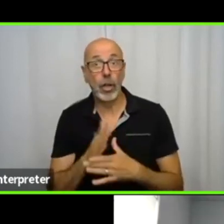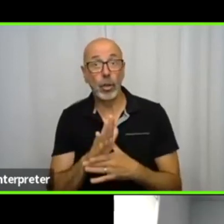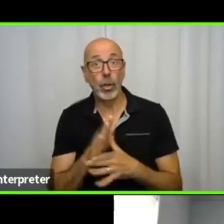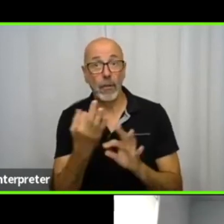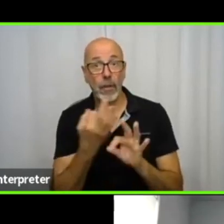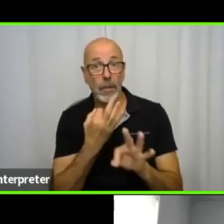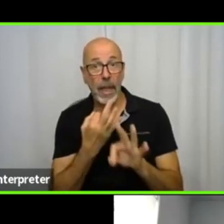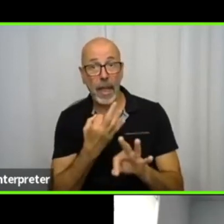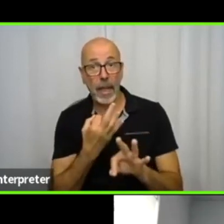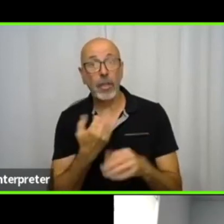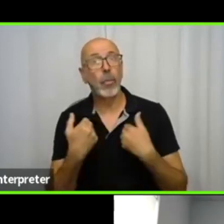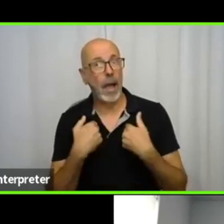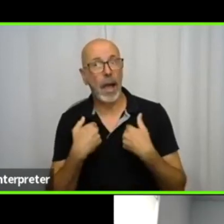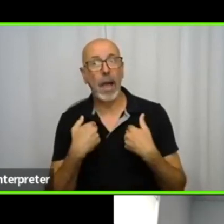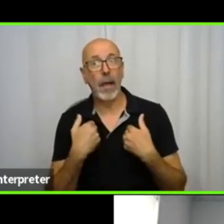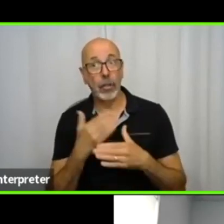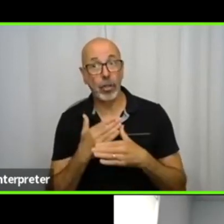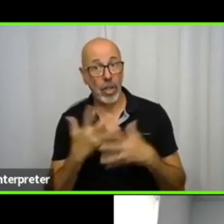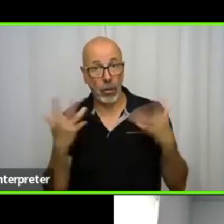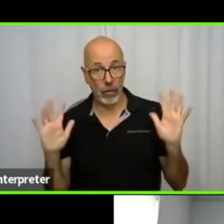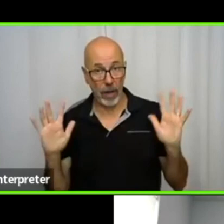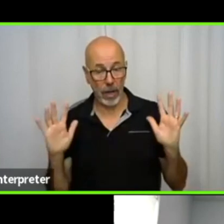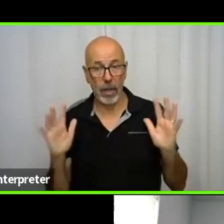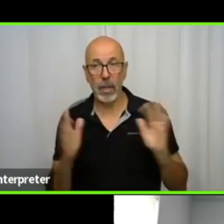feedback that you have to share.